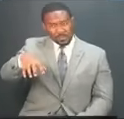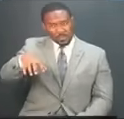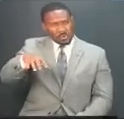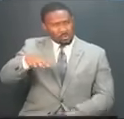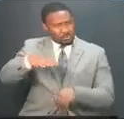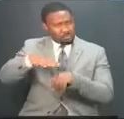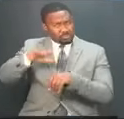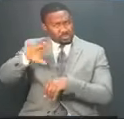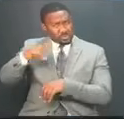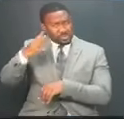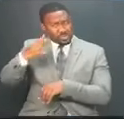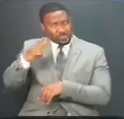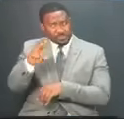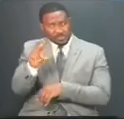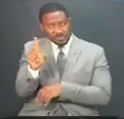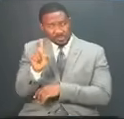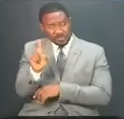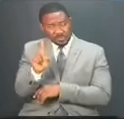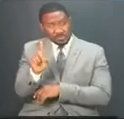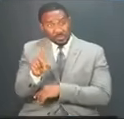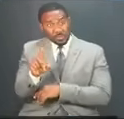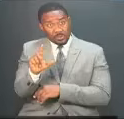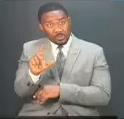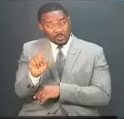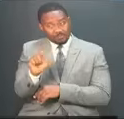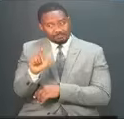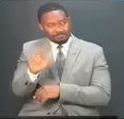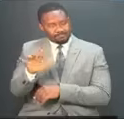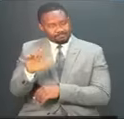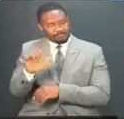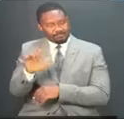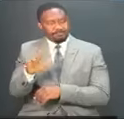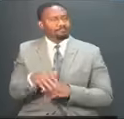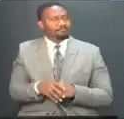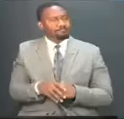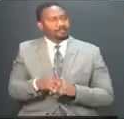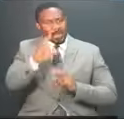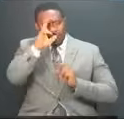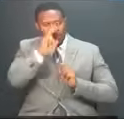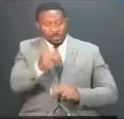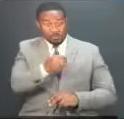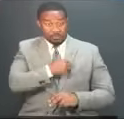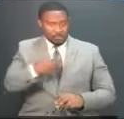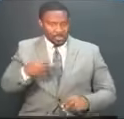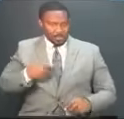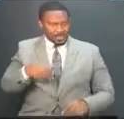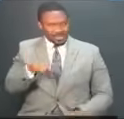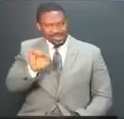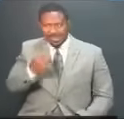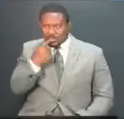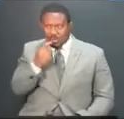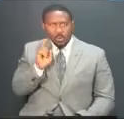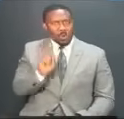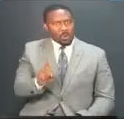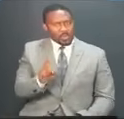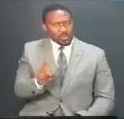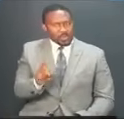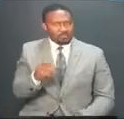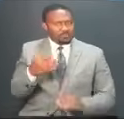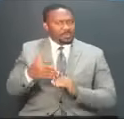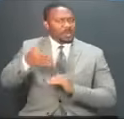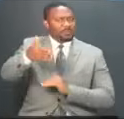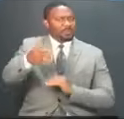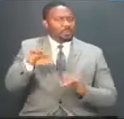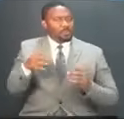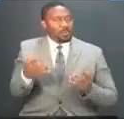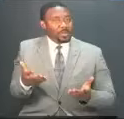December 2025. Honourable members, the effect of the order, to my understanding, is that the